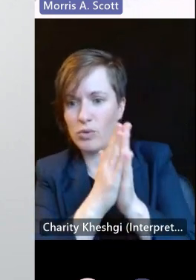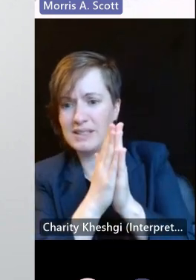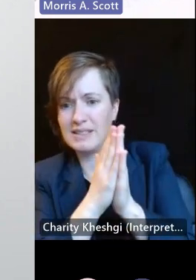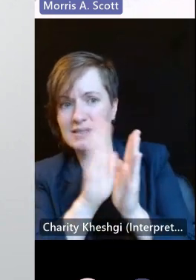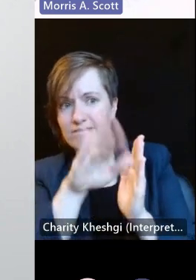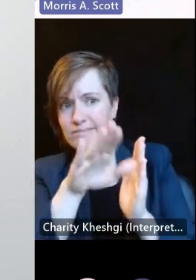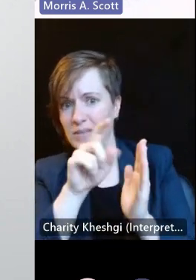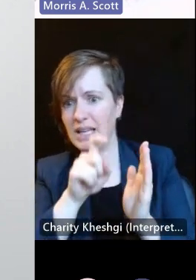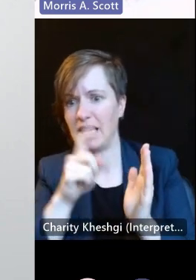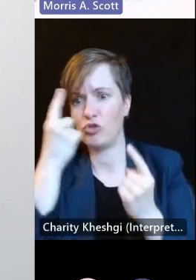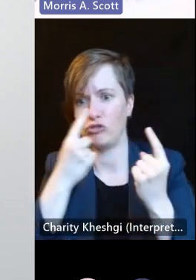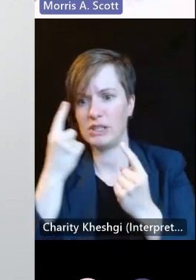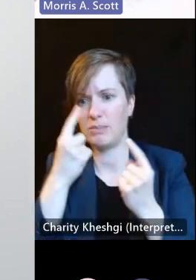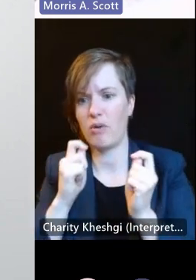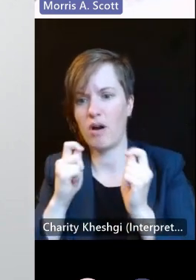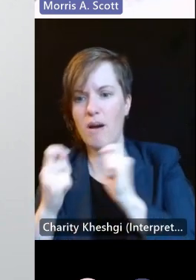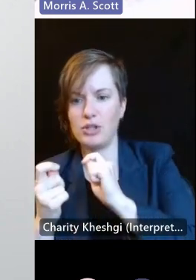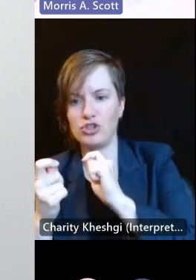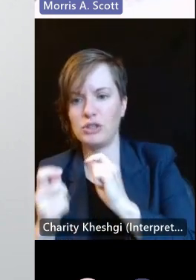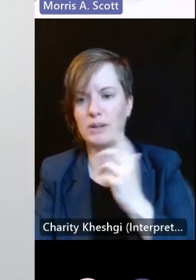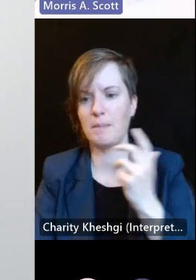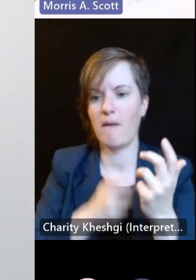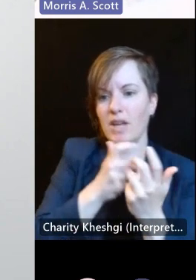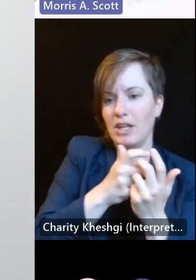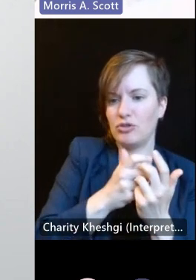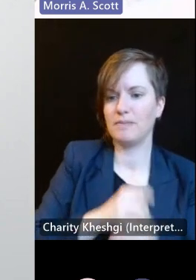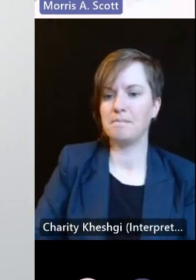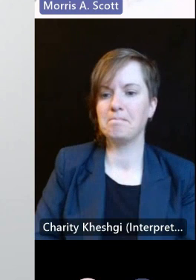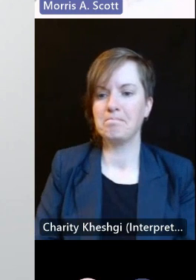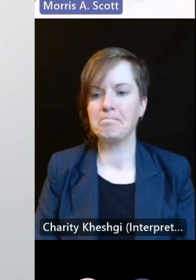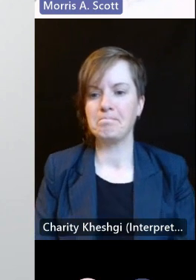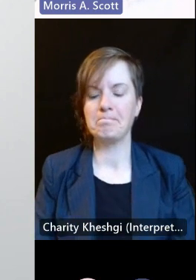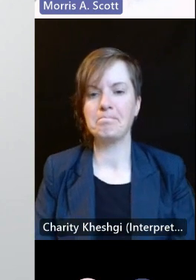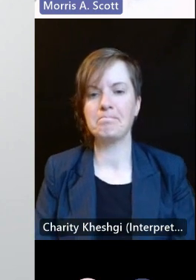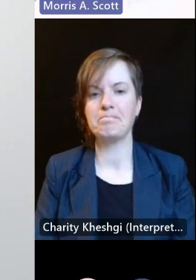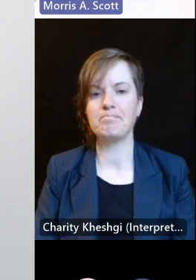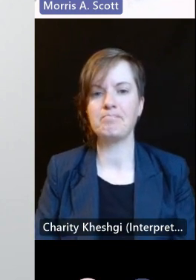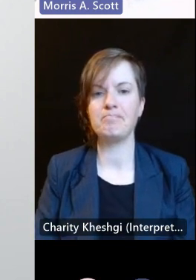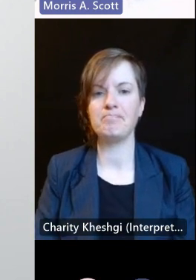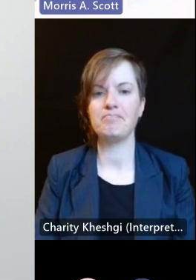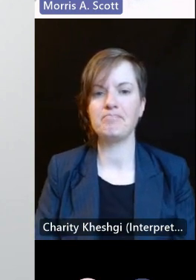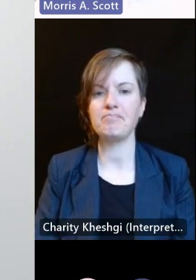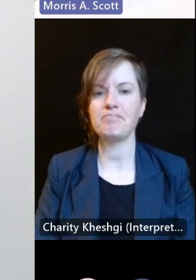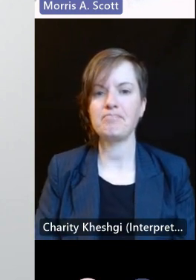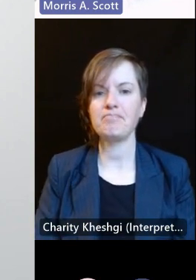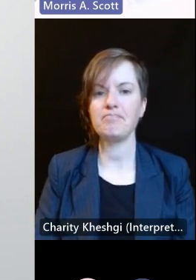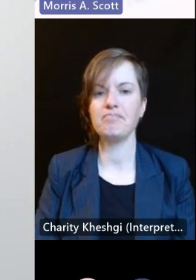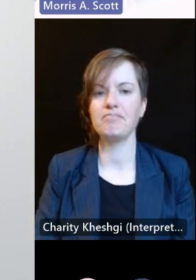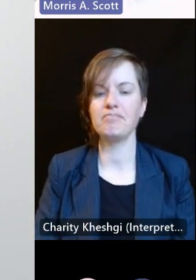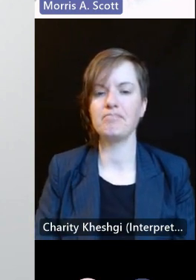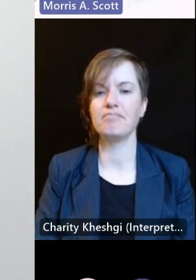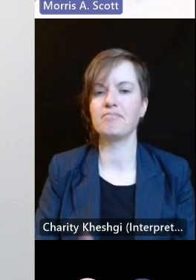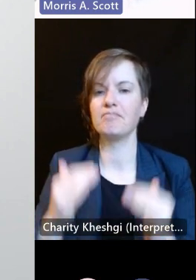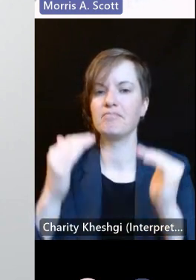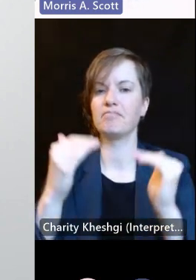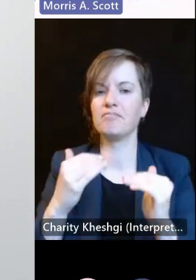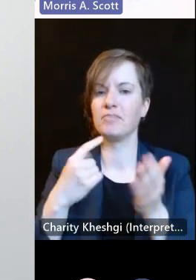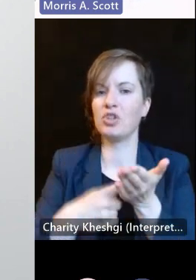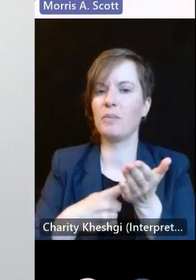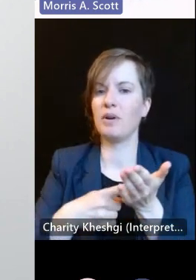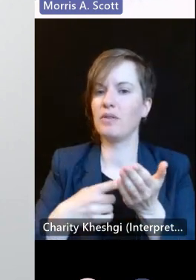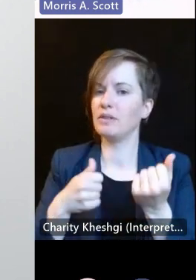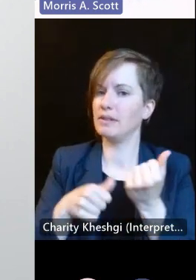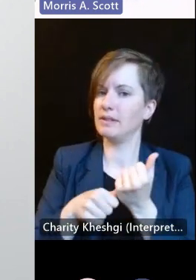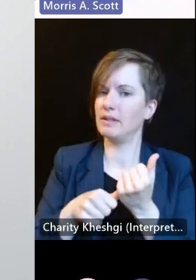modification. Next slide, let's talk now about assistance with evacuation from shelters. So